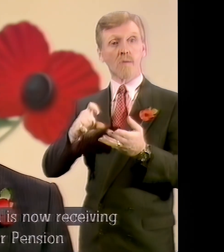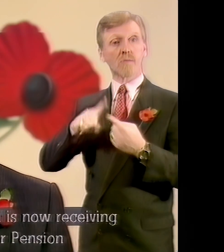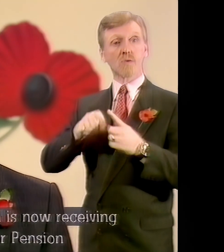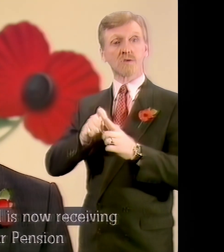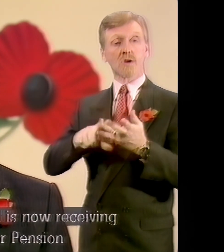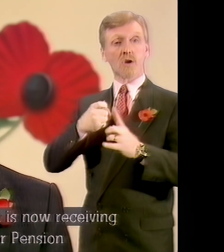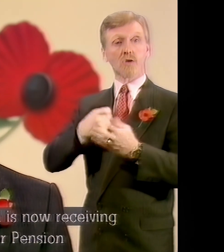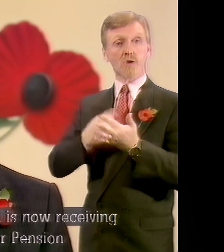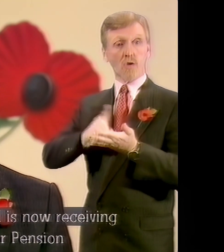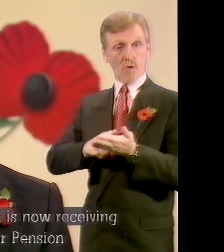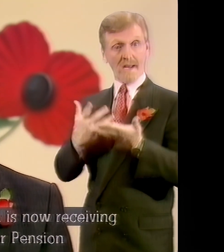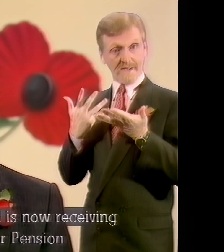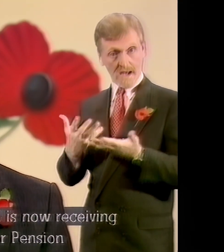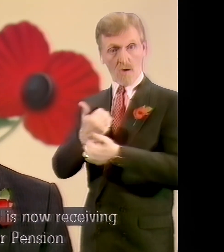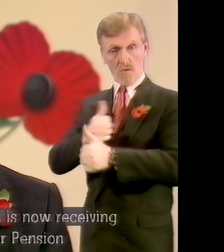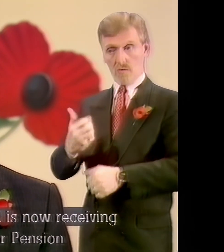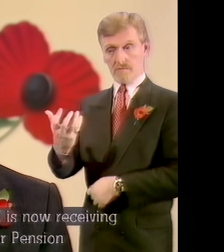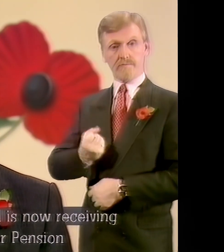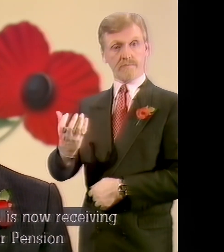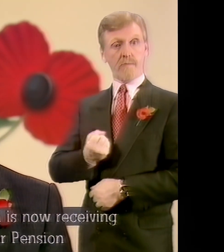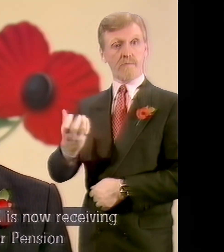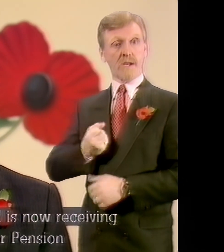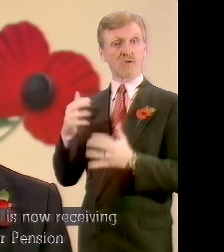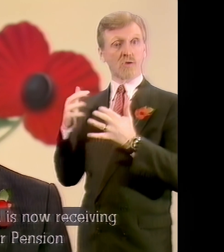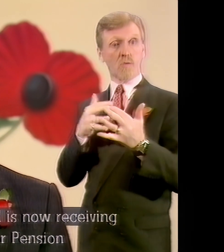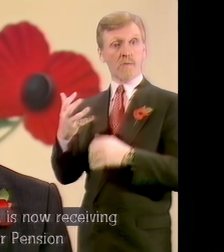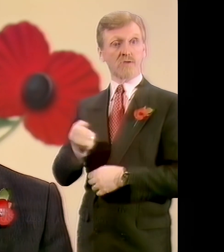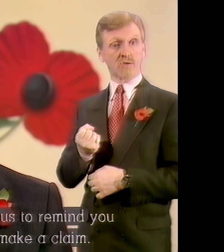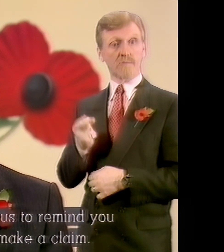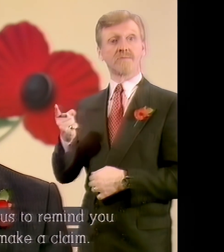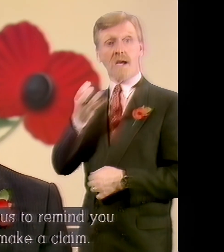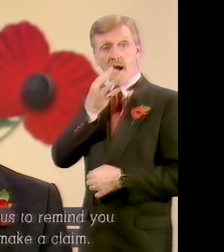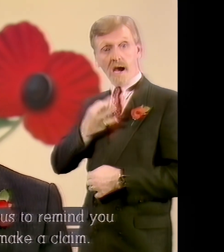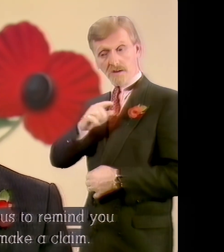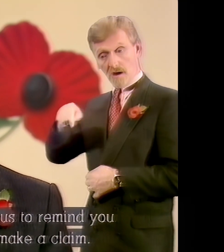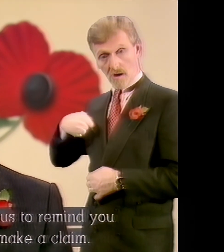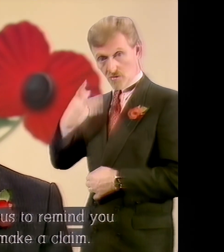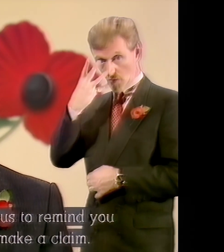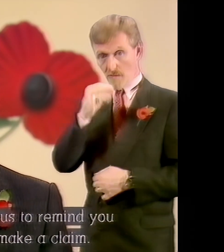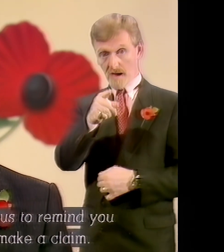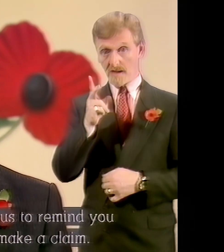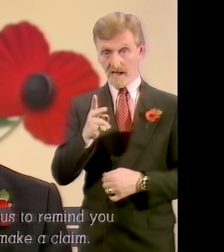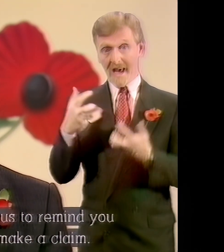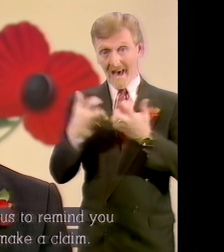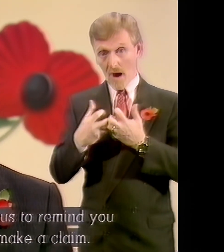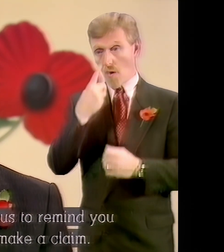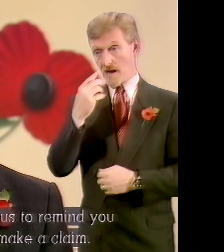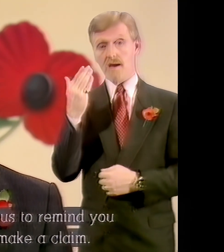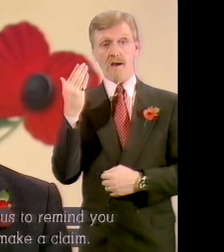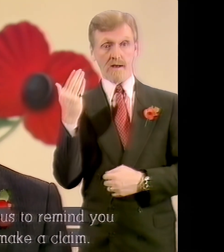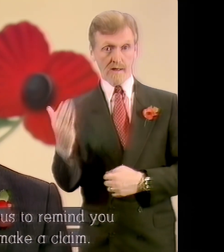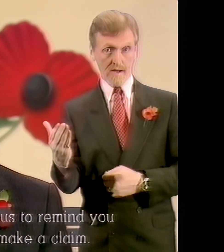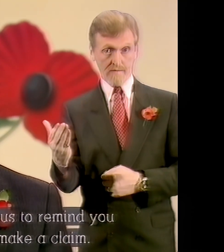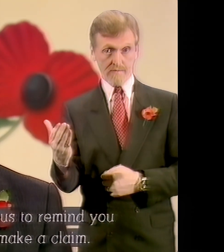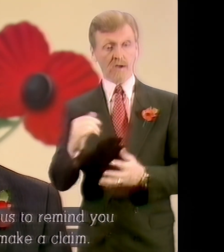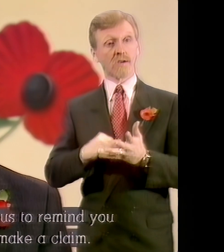Bruce Doctoral is now receiving his war pension, and he asked us to remind you of the way to